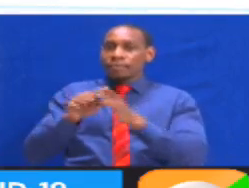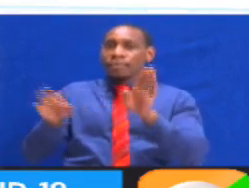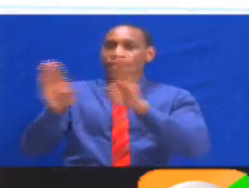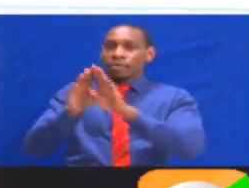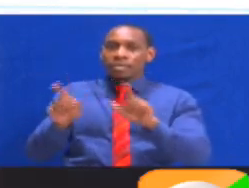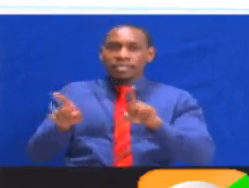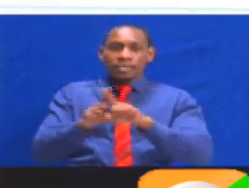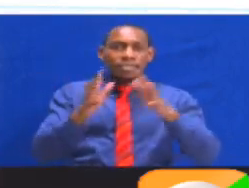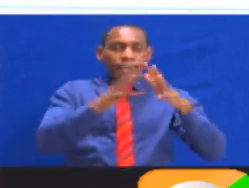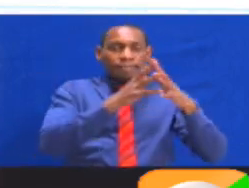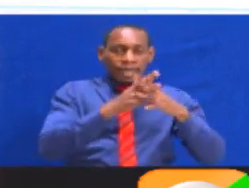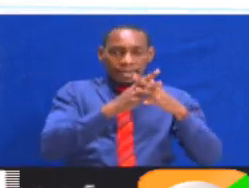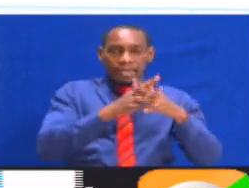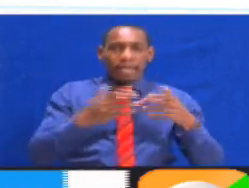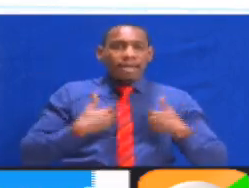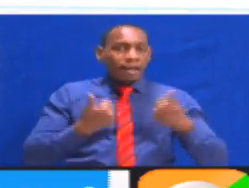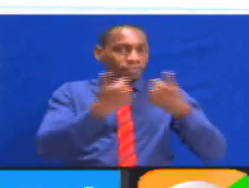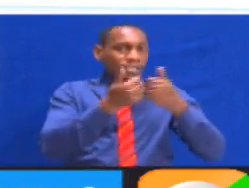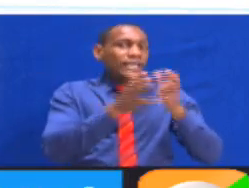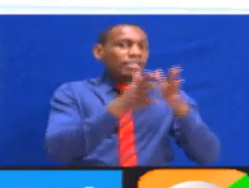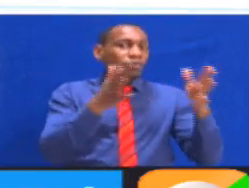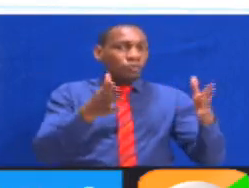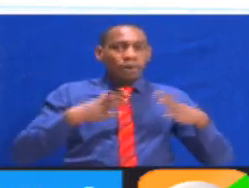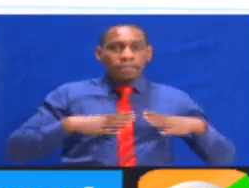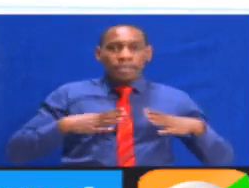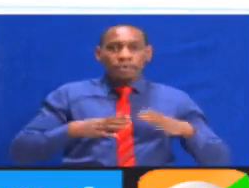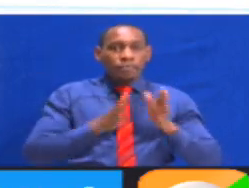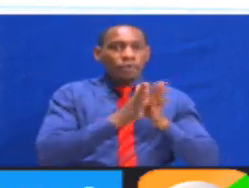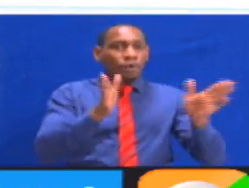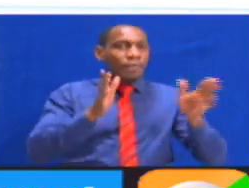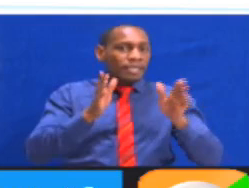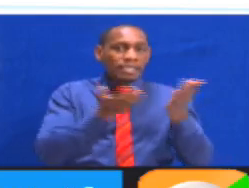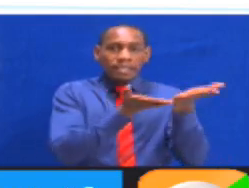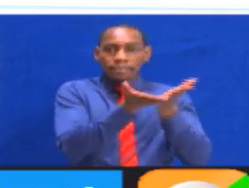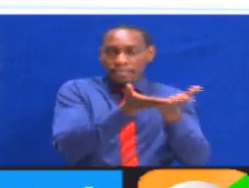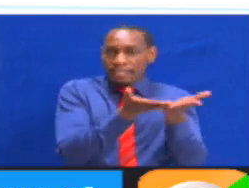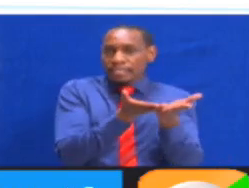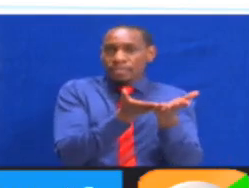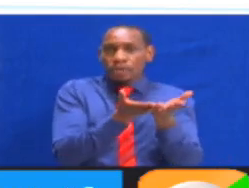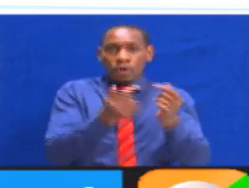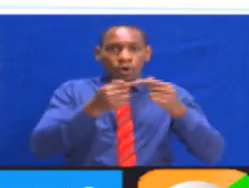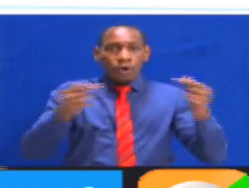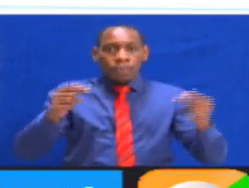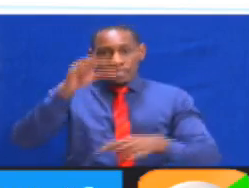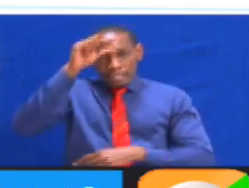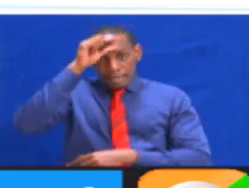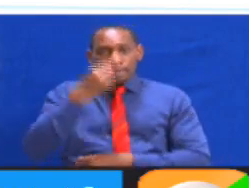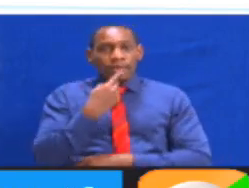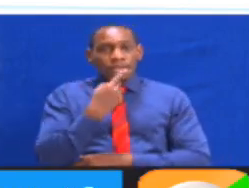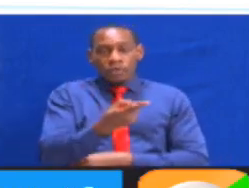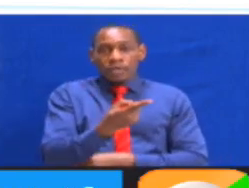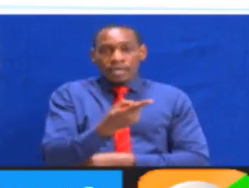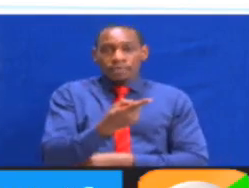right now, that's one of the biggest battles they have. Mm-hmm. People are opening salons, even against government directive in